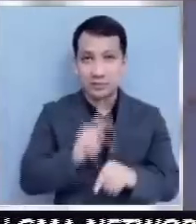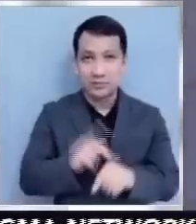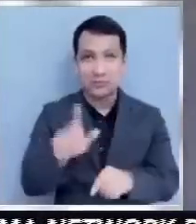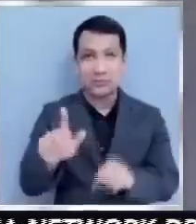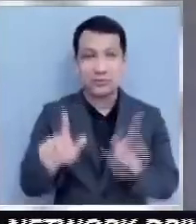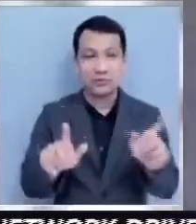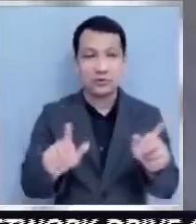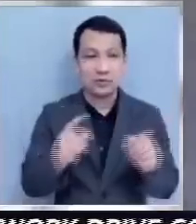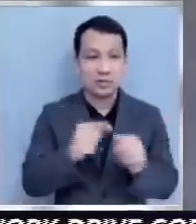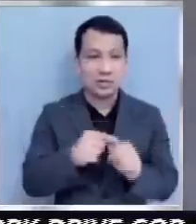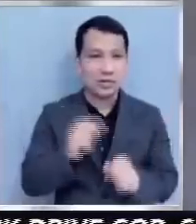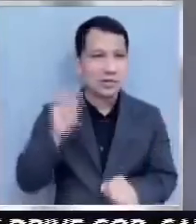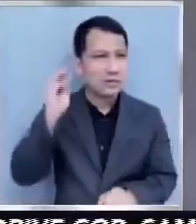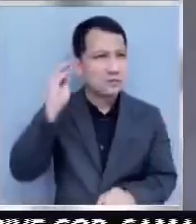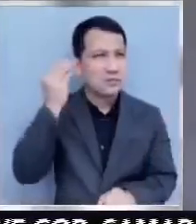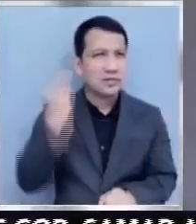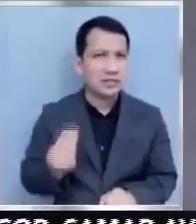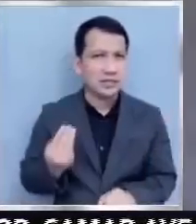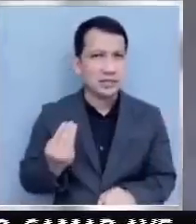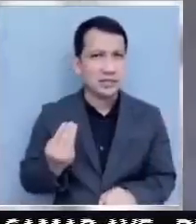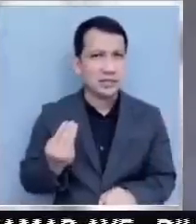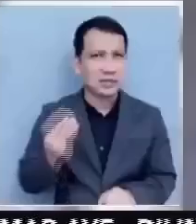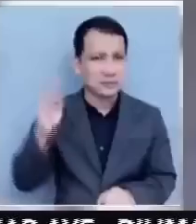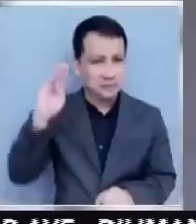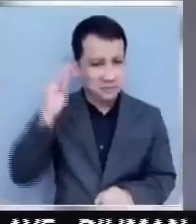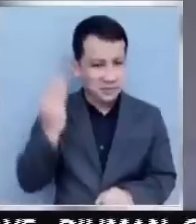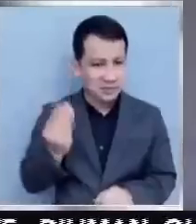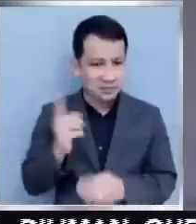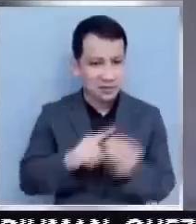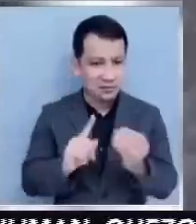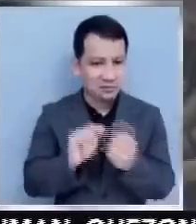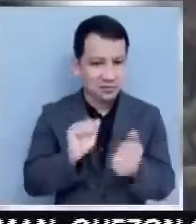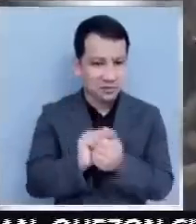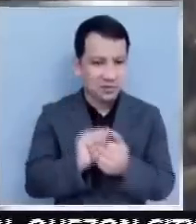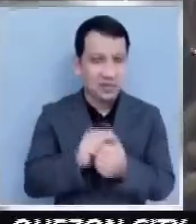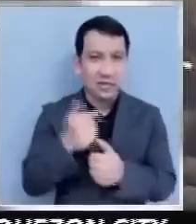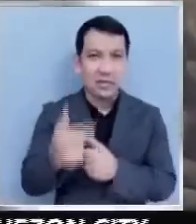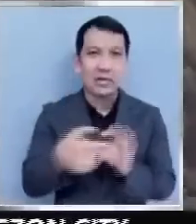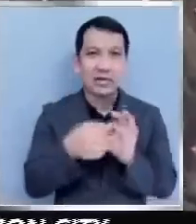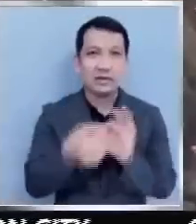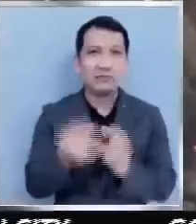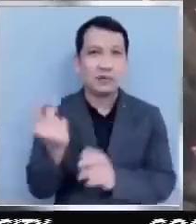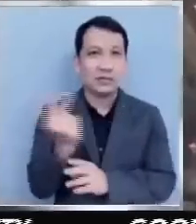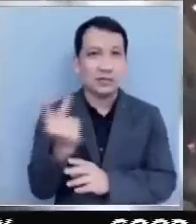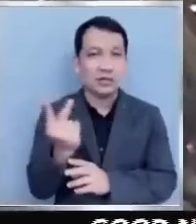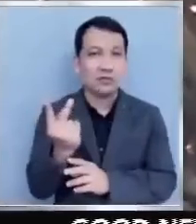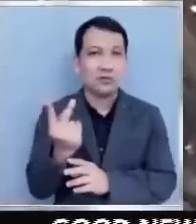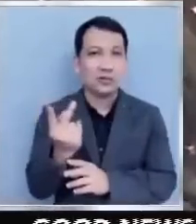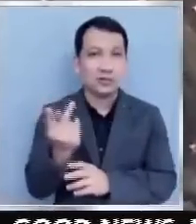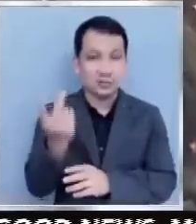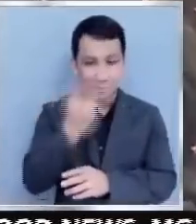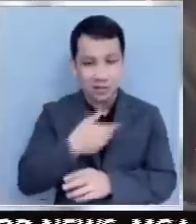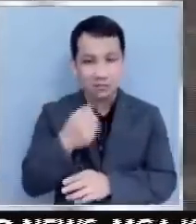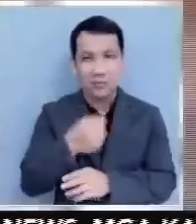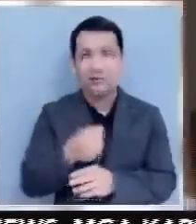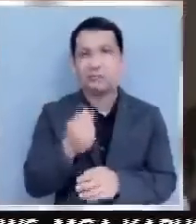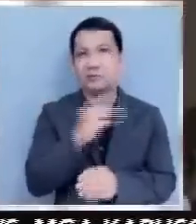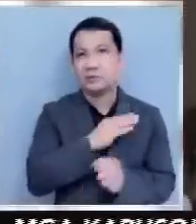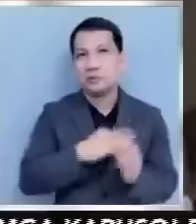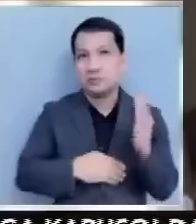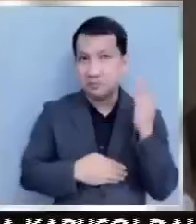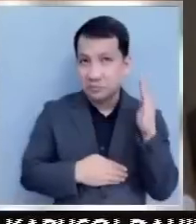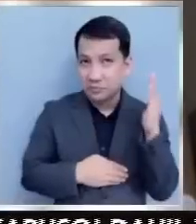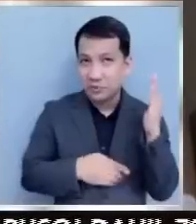Dee. Marami nga ang natuwa sa pagsasama on stage ng dalawang beauty queen na parehong sumabak sa